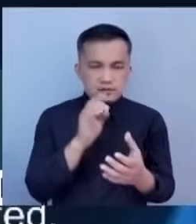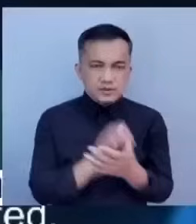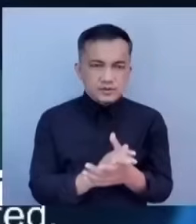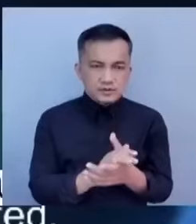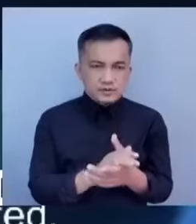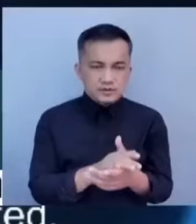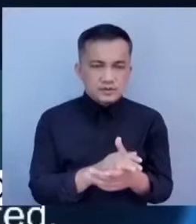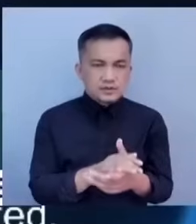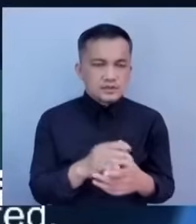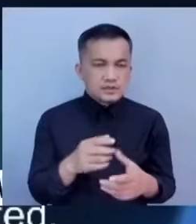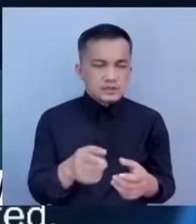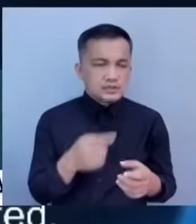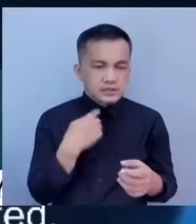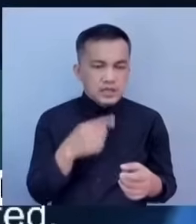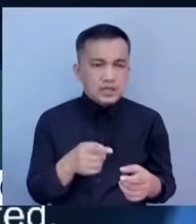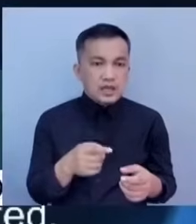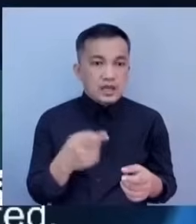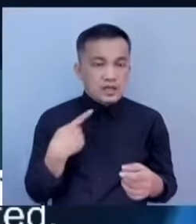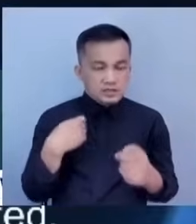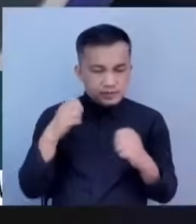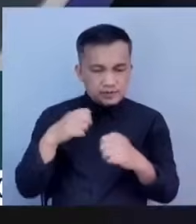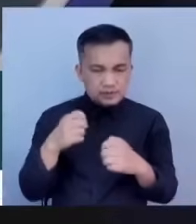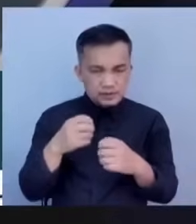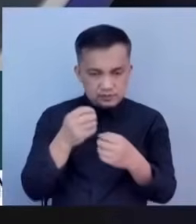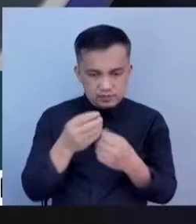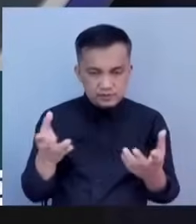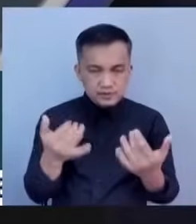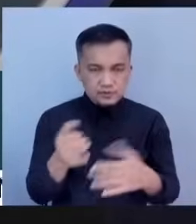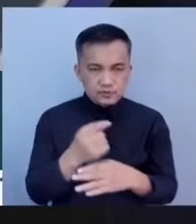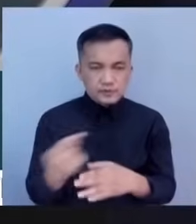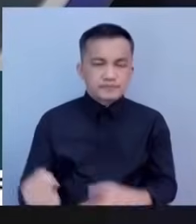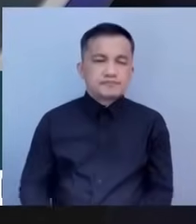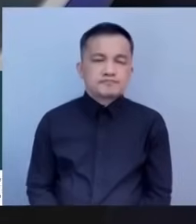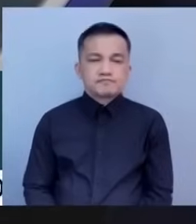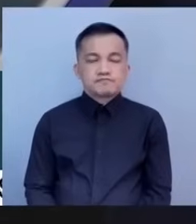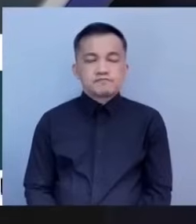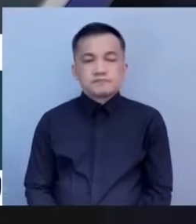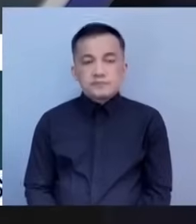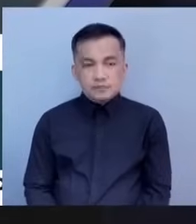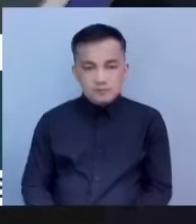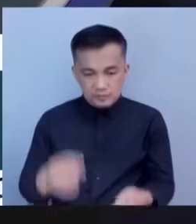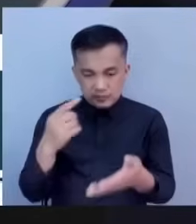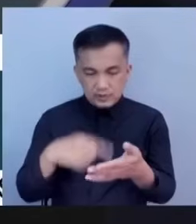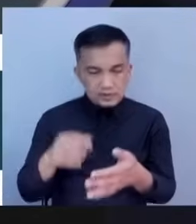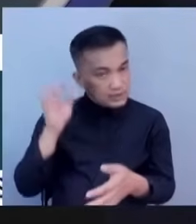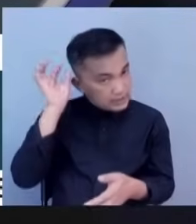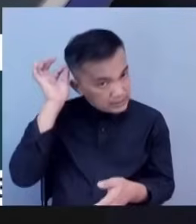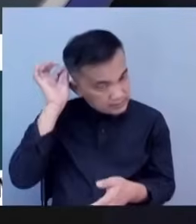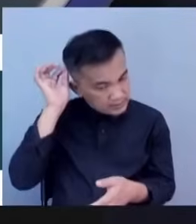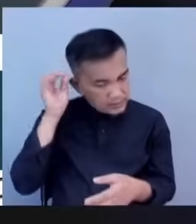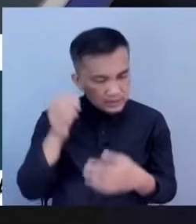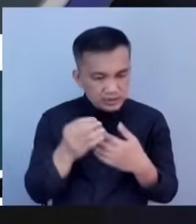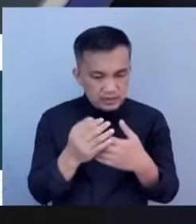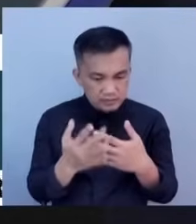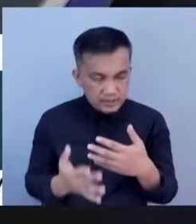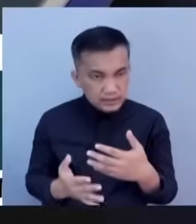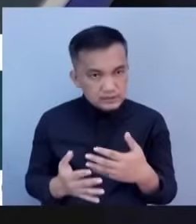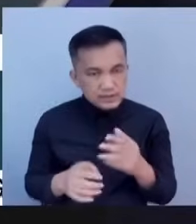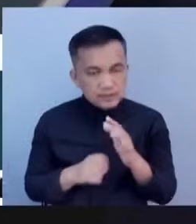in the incident is expected to be released this week. Kung ma-prove po yung mga hair strands at saka mga blood samples po